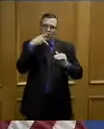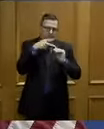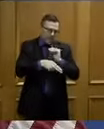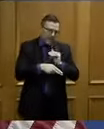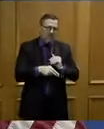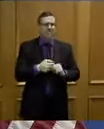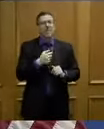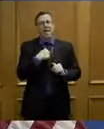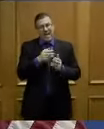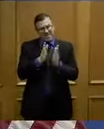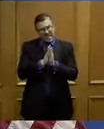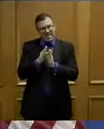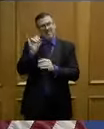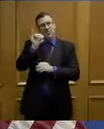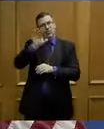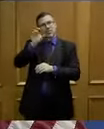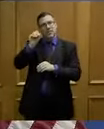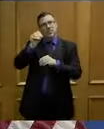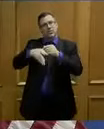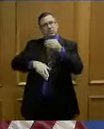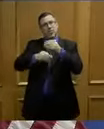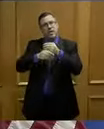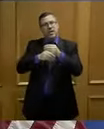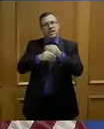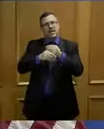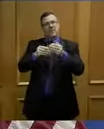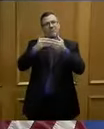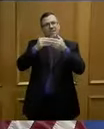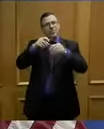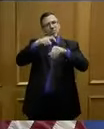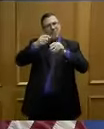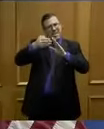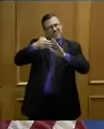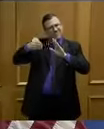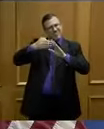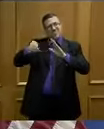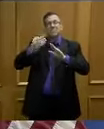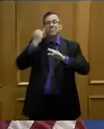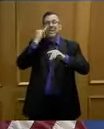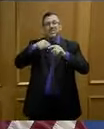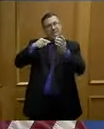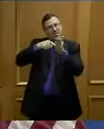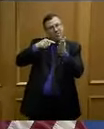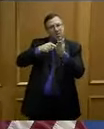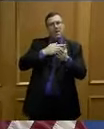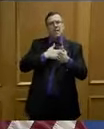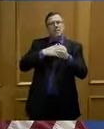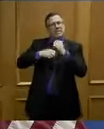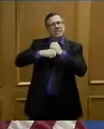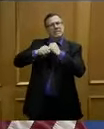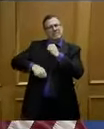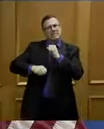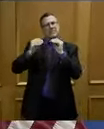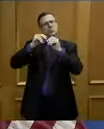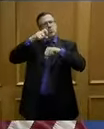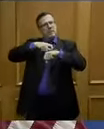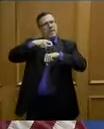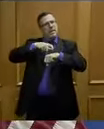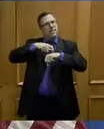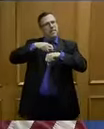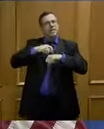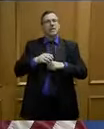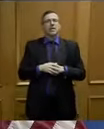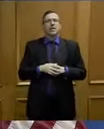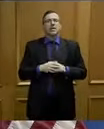periods as employers and individuals navigate this crisis. So we want to provide